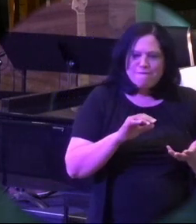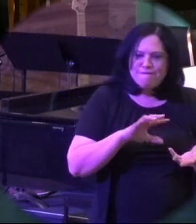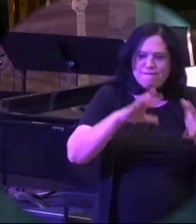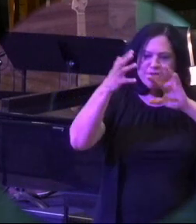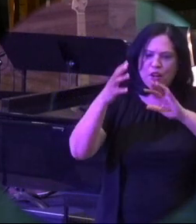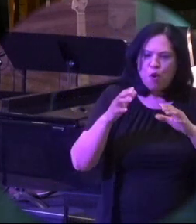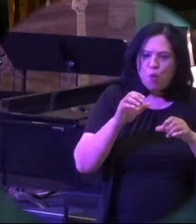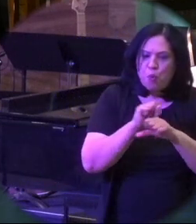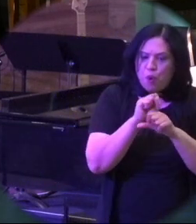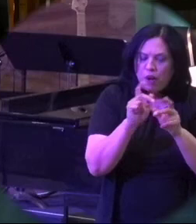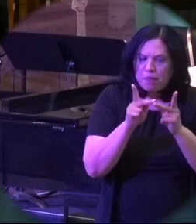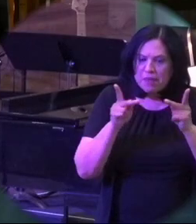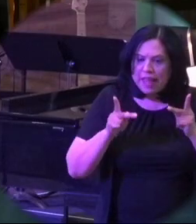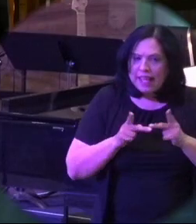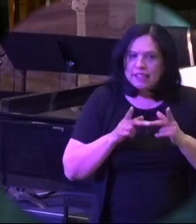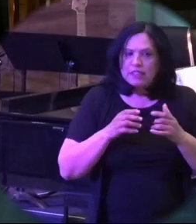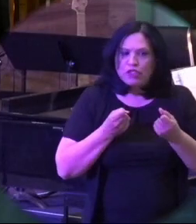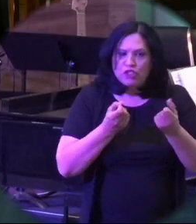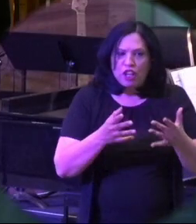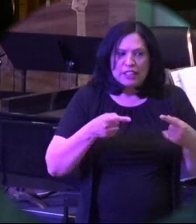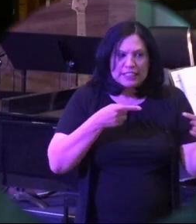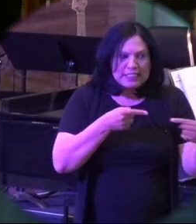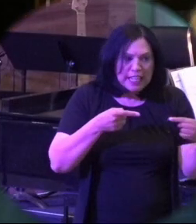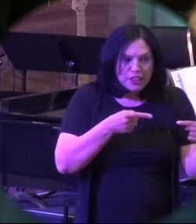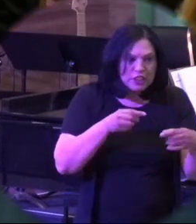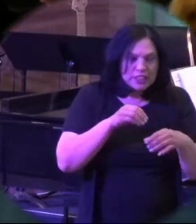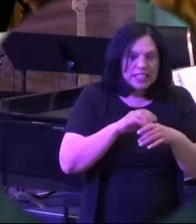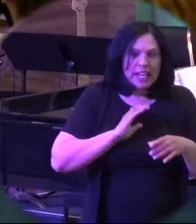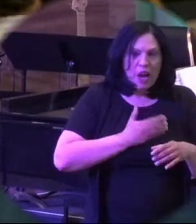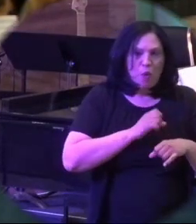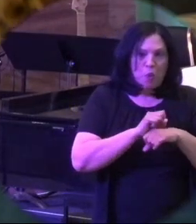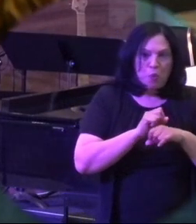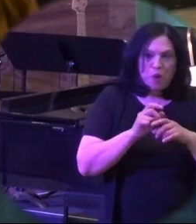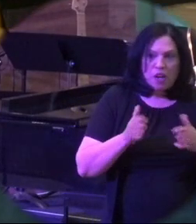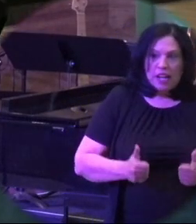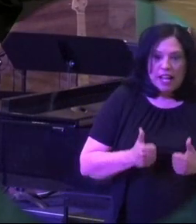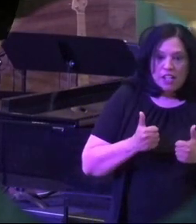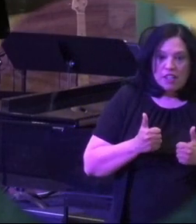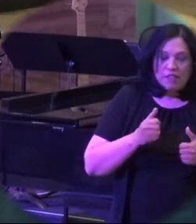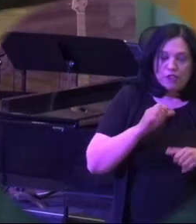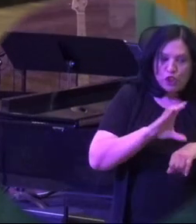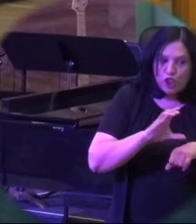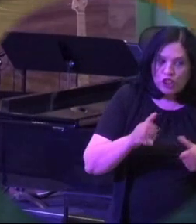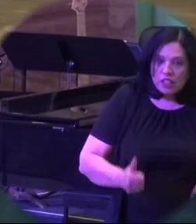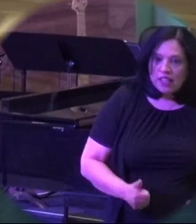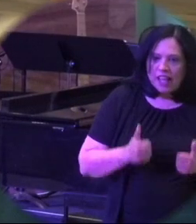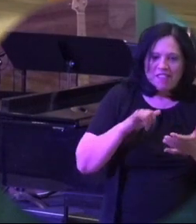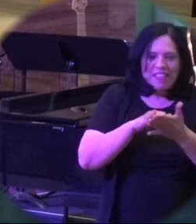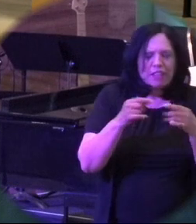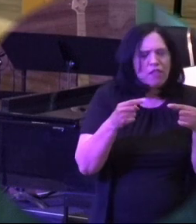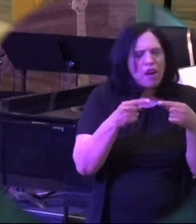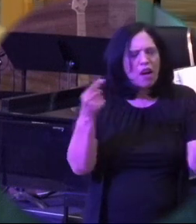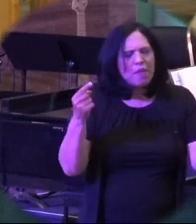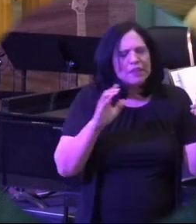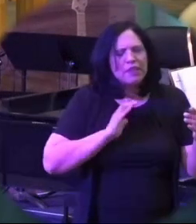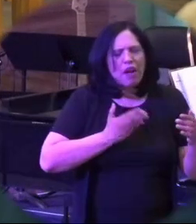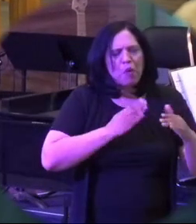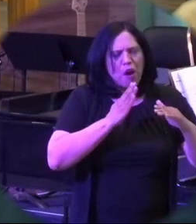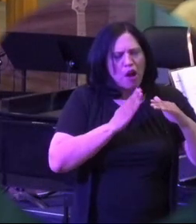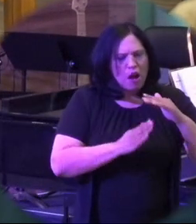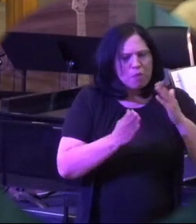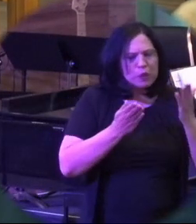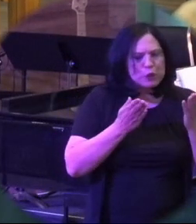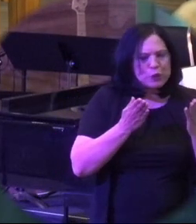unneeded tensions in our church life. This sin is the opposite of a humble servant attitude which the Holy Spirit works in